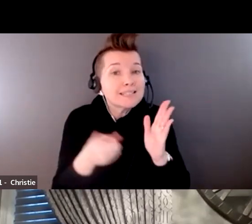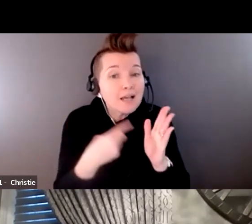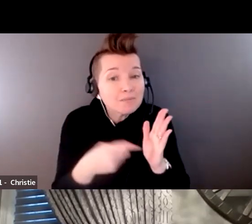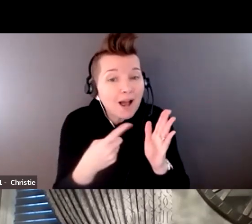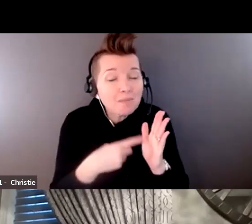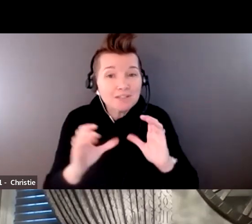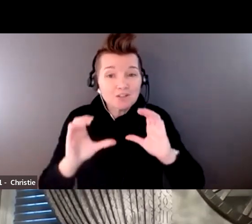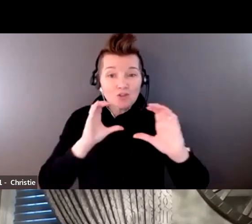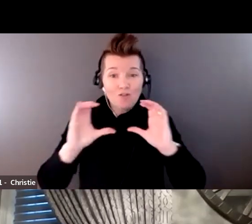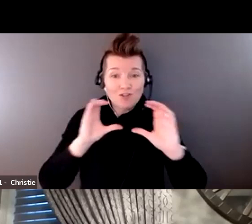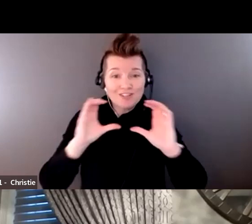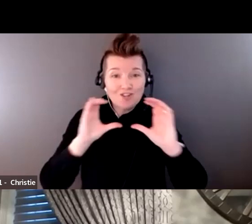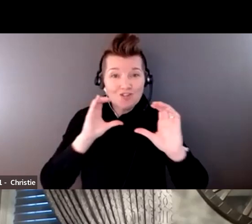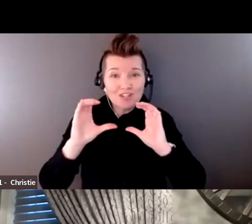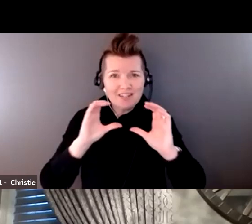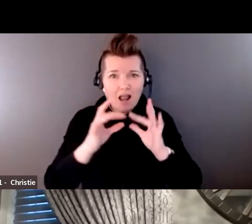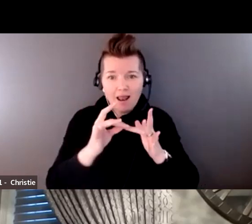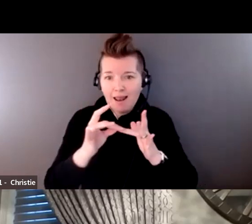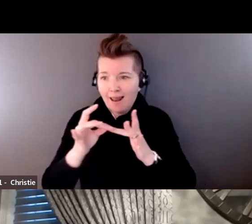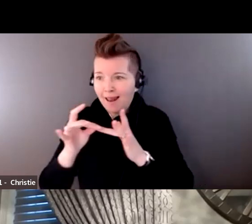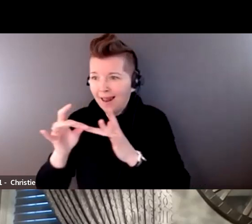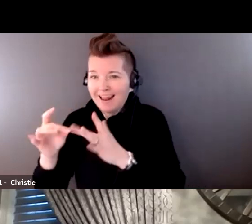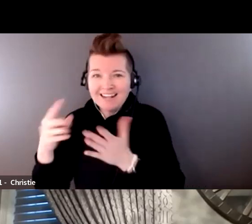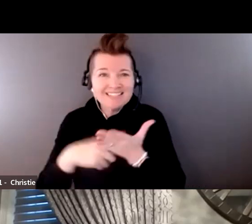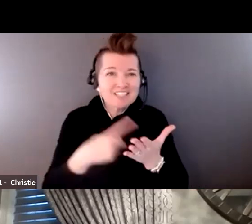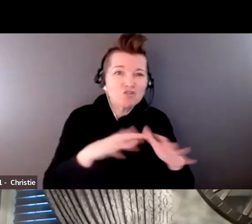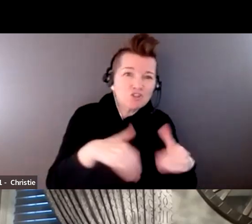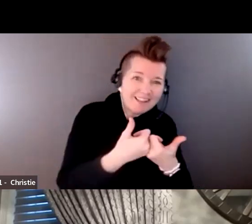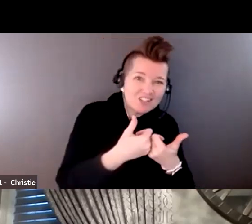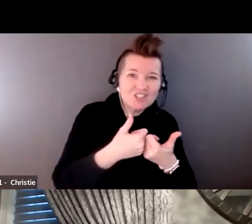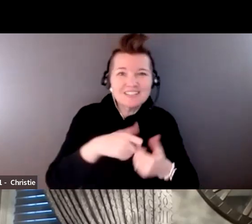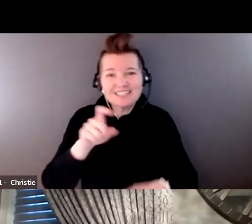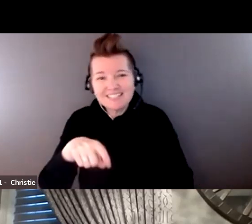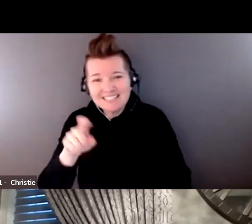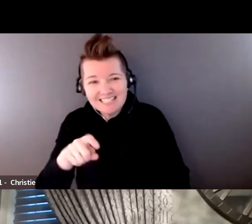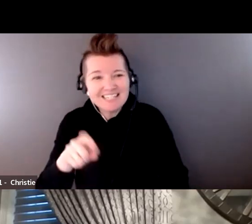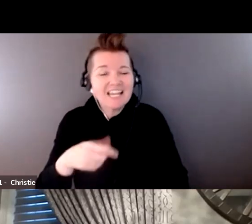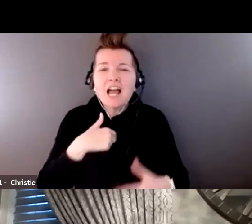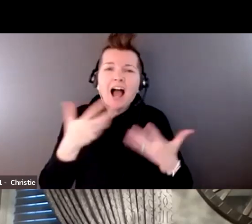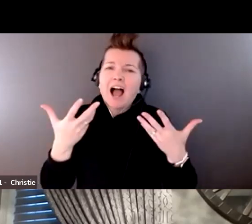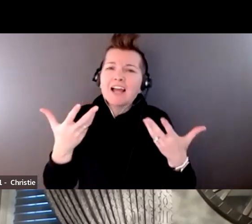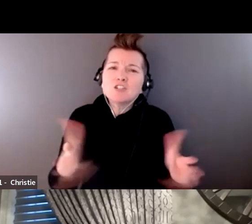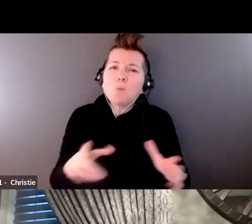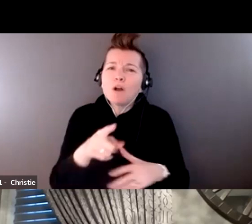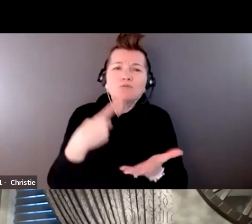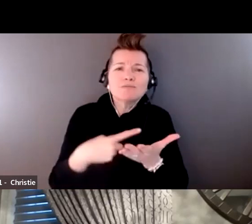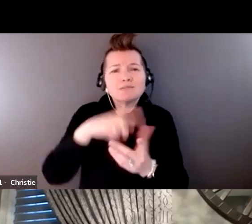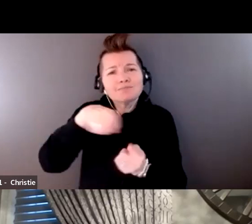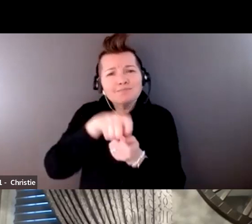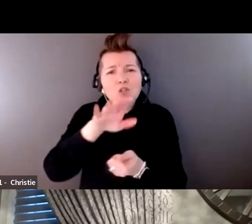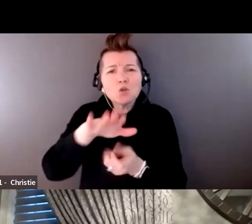so much about the challenges and the needs, and I don't want to reduce any community to just those things. So I wanted to start maybe